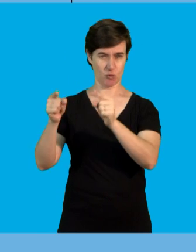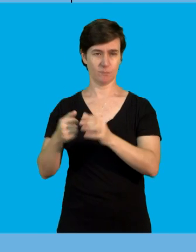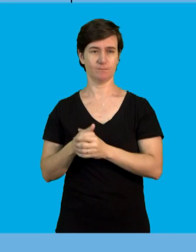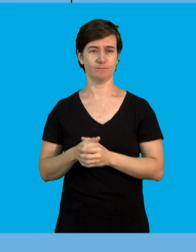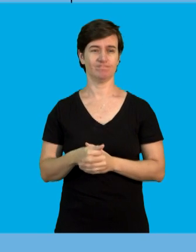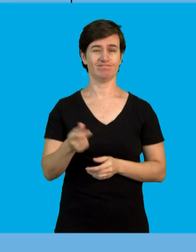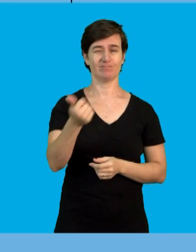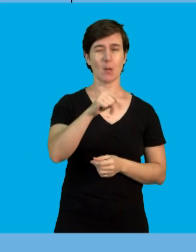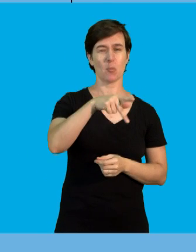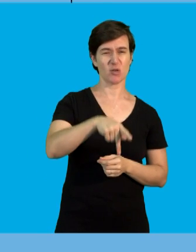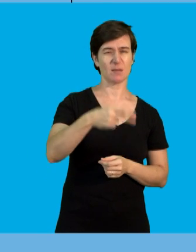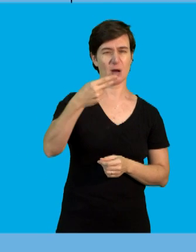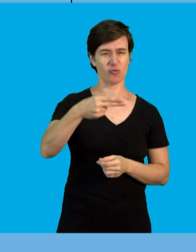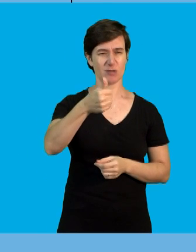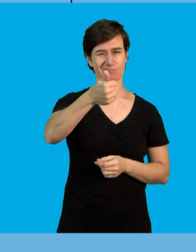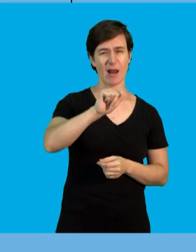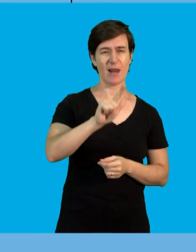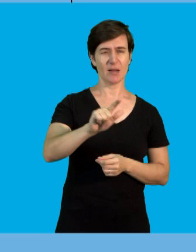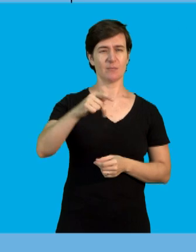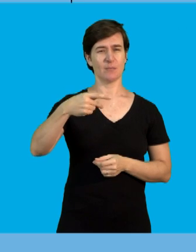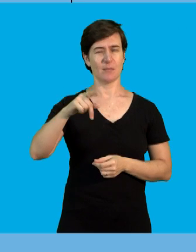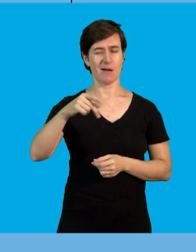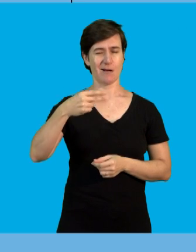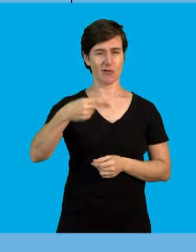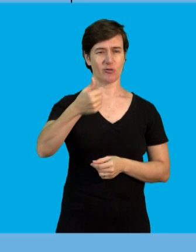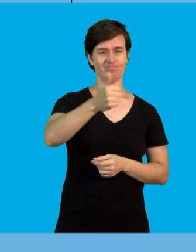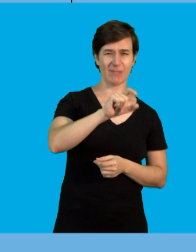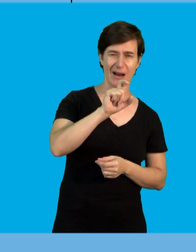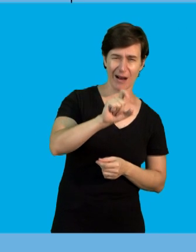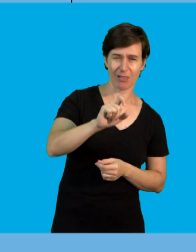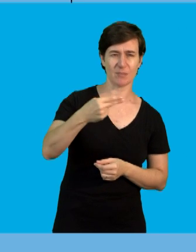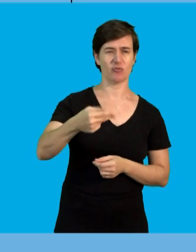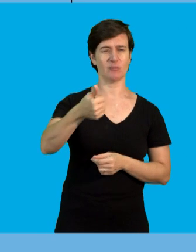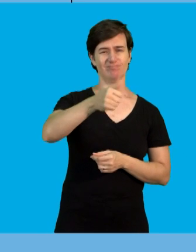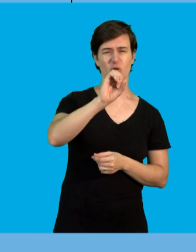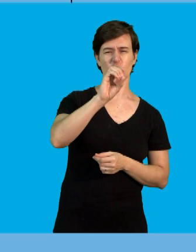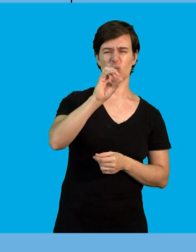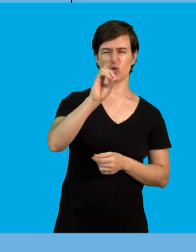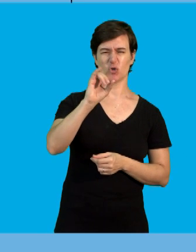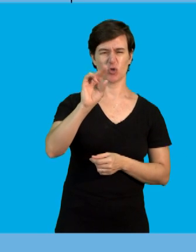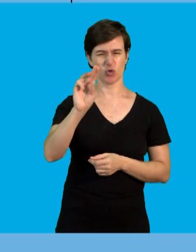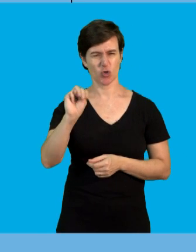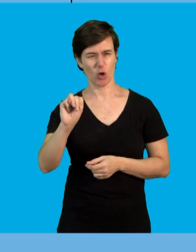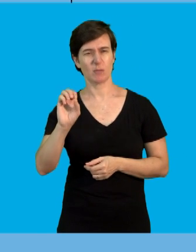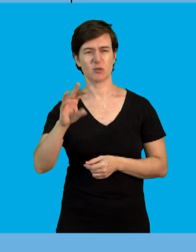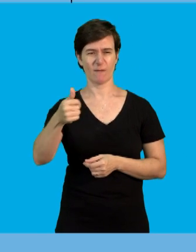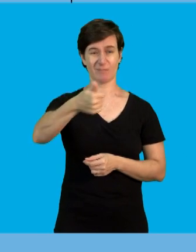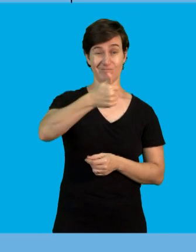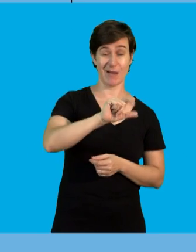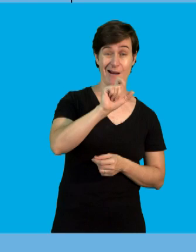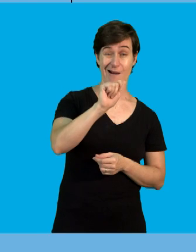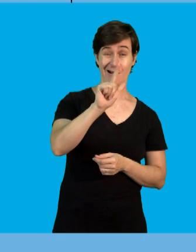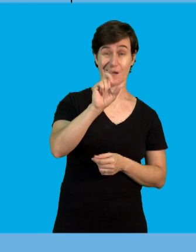potassium hydroxide, lithium hydroxide, calcium chloride, sodium sulfate, calcium hydroxide,